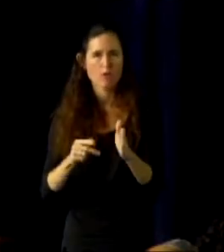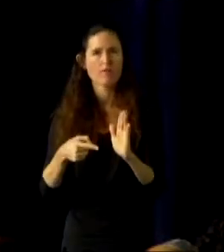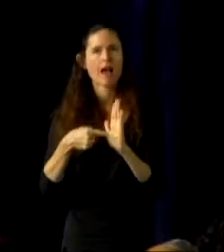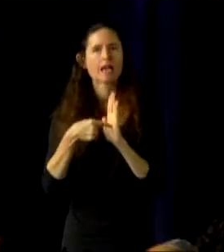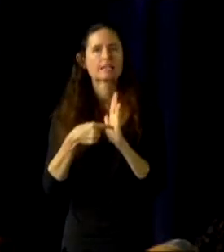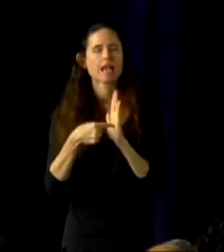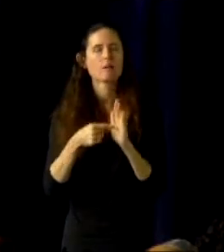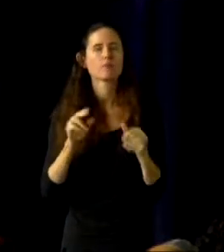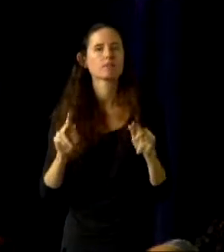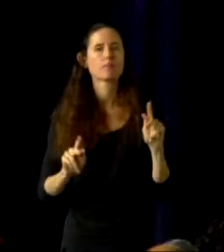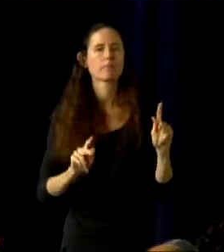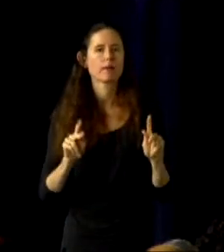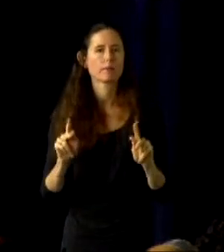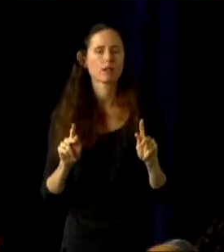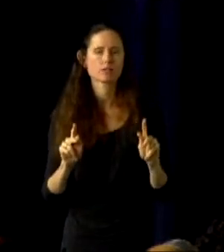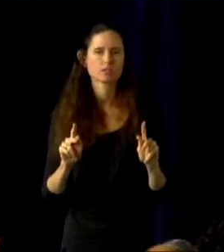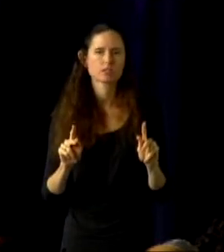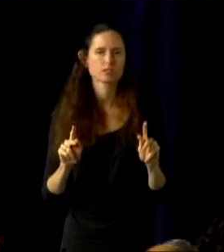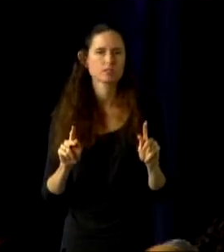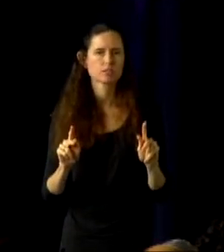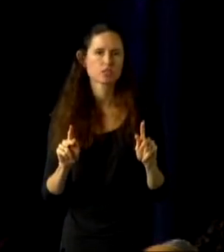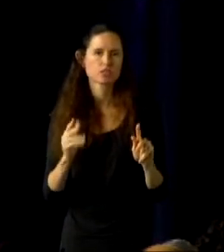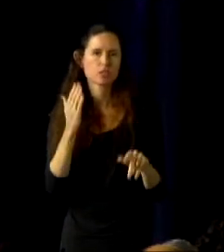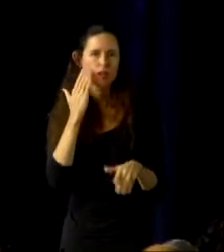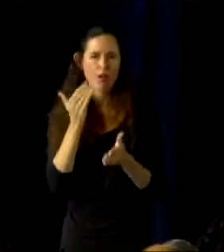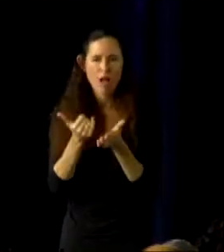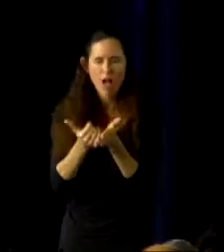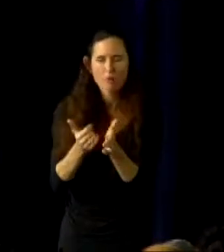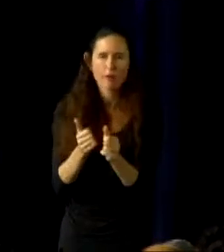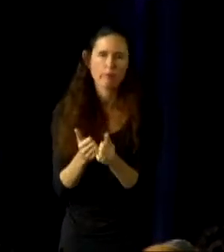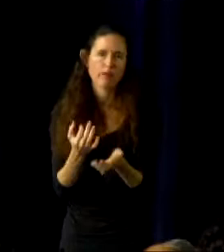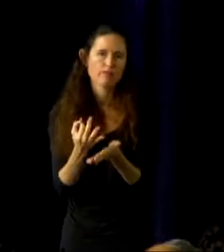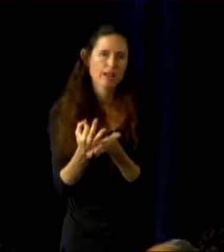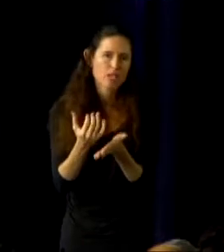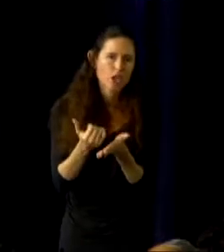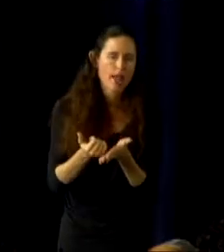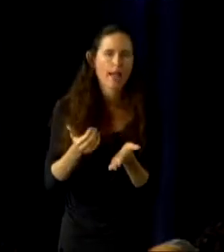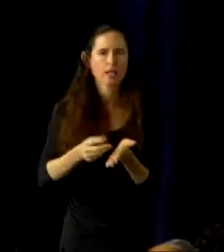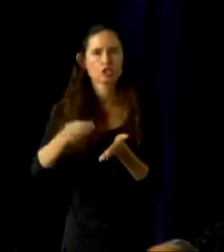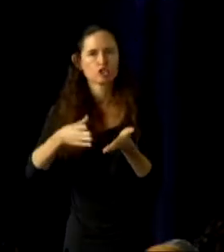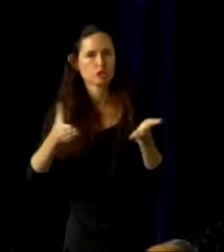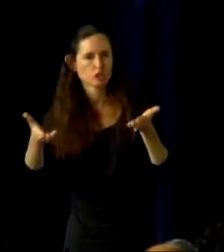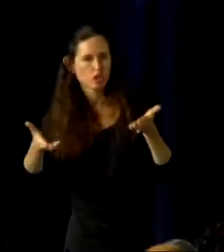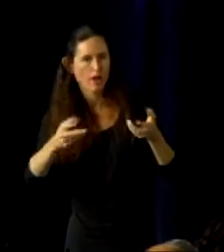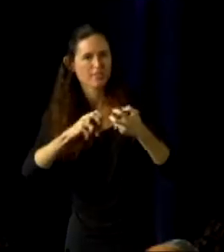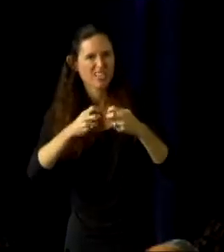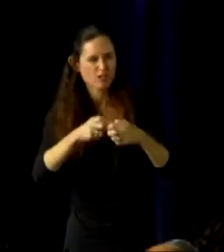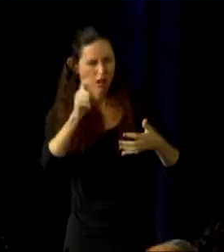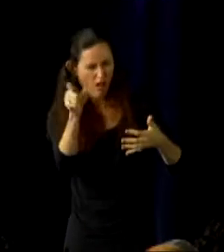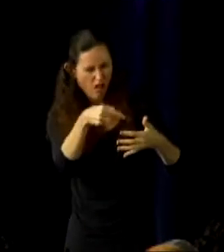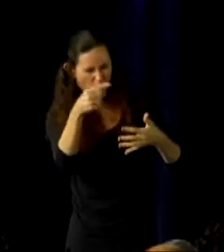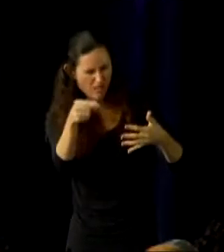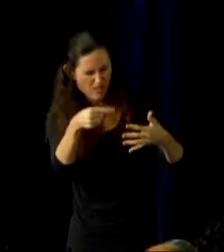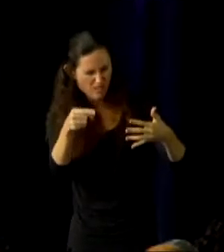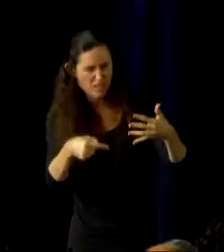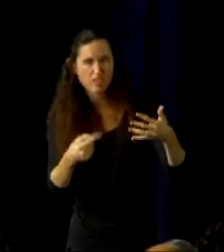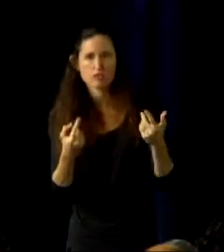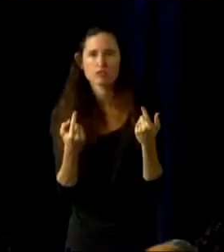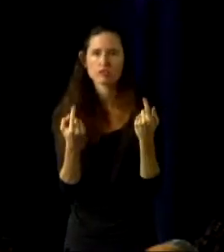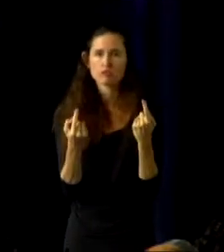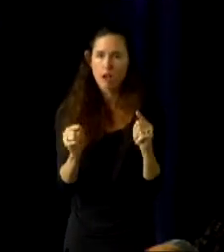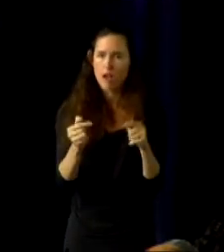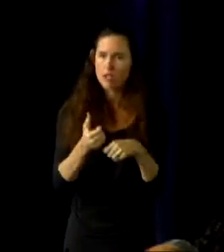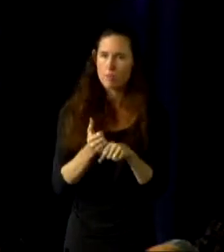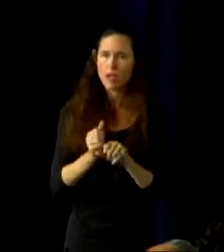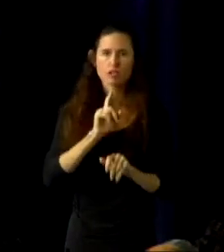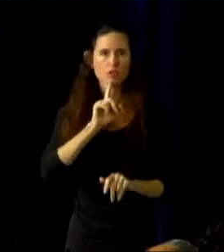people just reaching out, whether it's on a financial aid issue or some student service issue, just trying to make sure that people knew we were